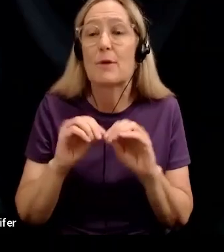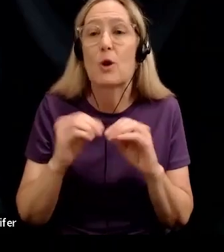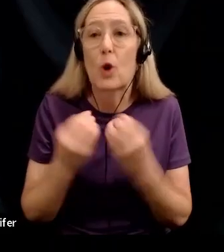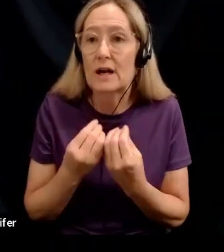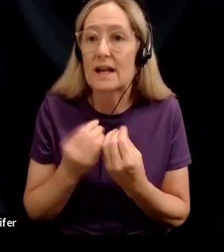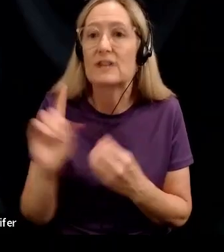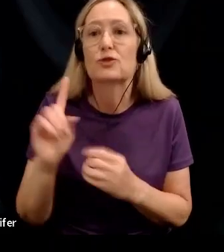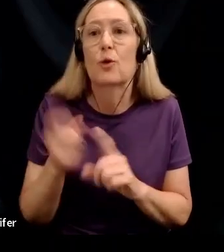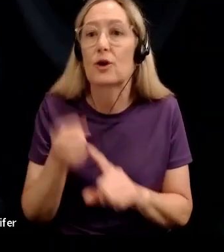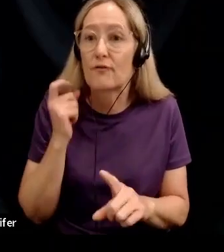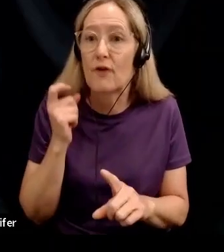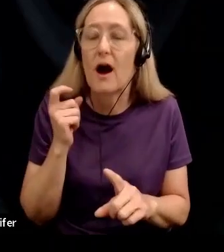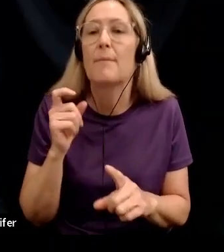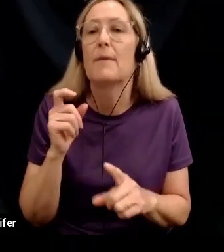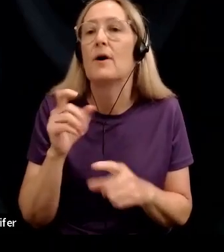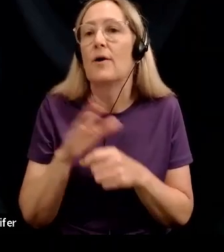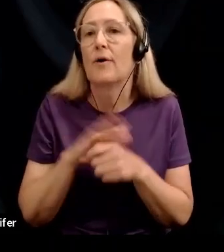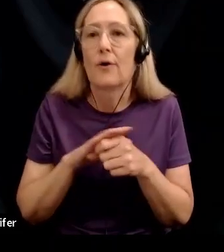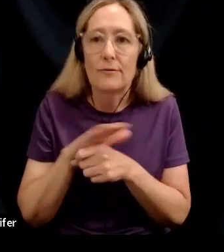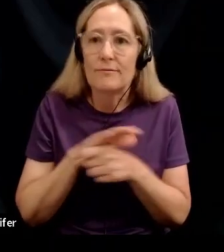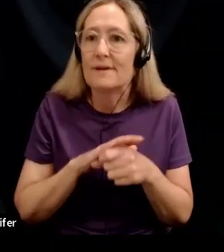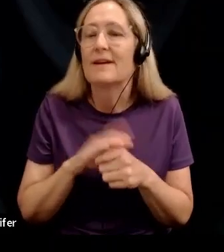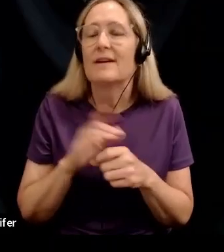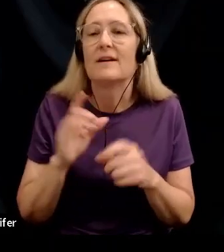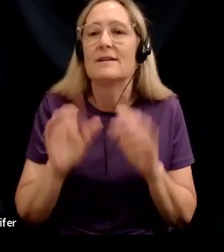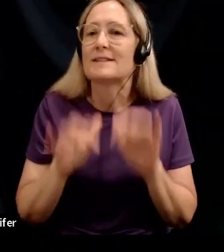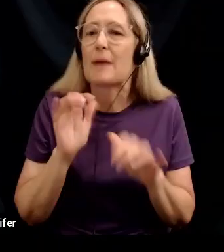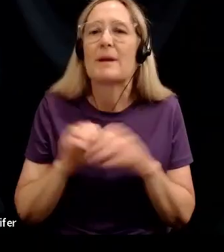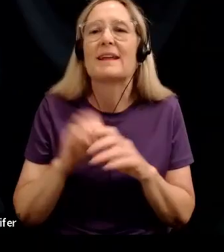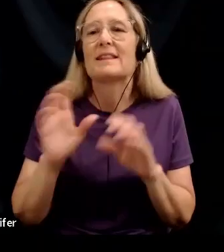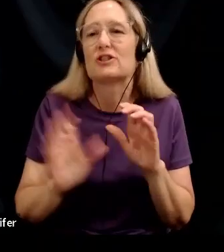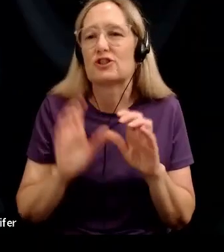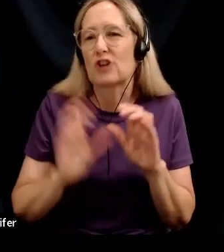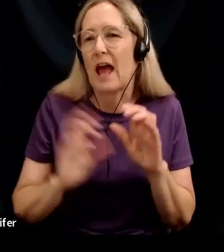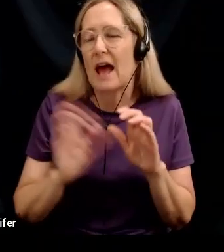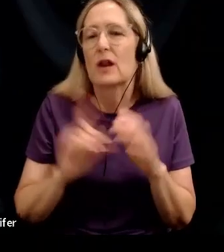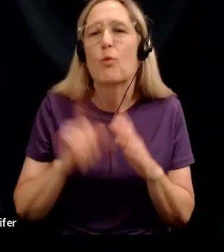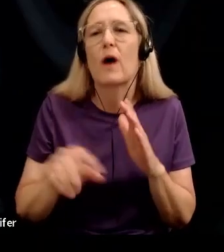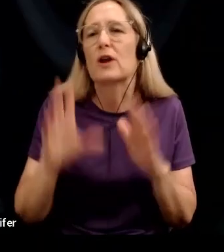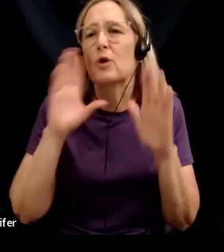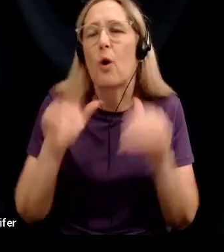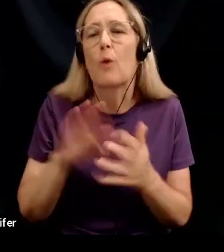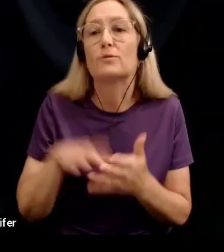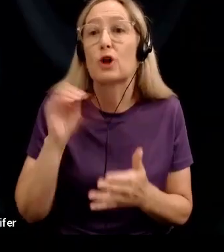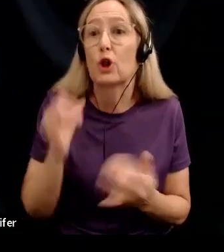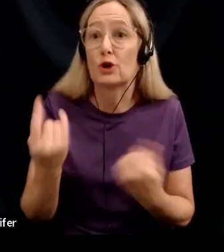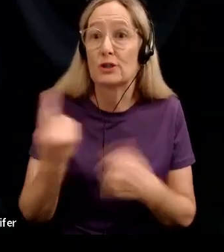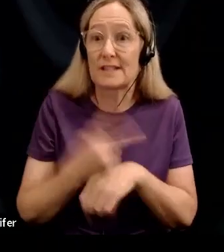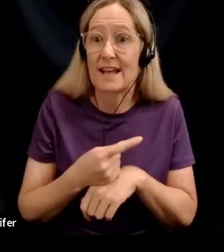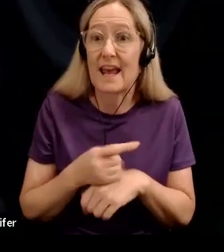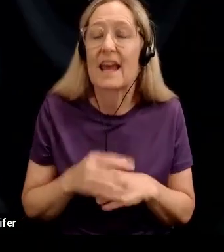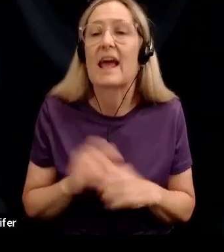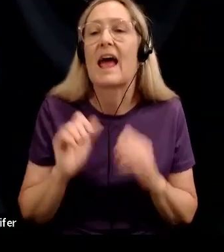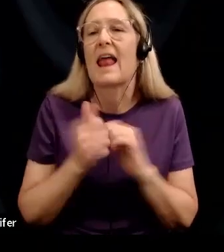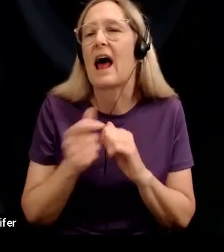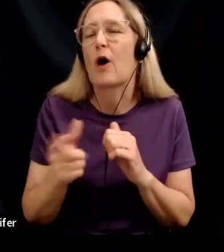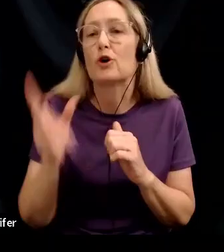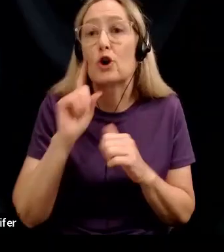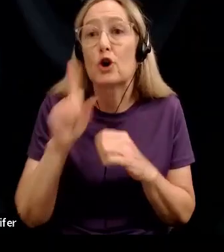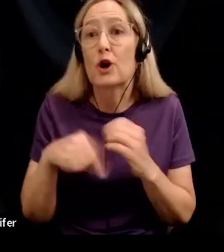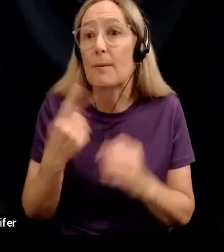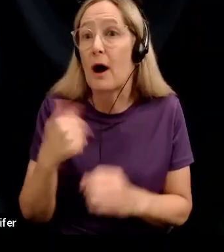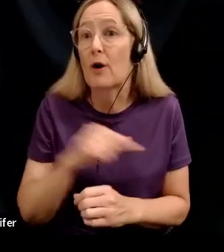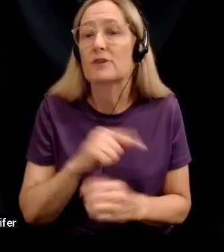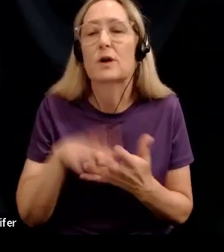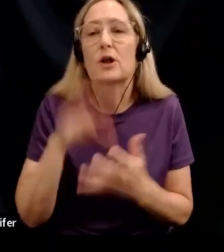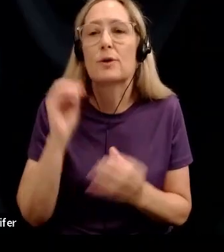organization or county or community that you're from in the chat box, what you're hoping to get out of today's session, and how you found out about it so we can learn